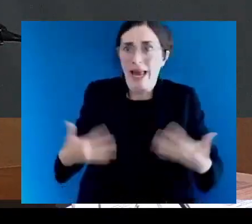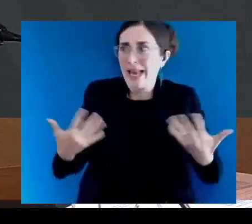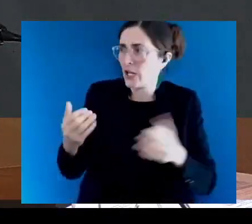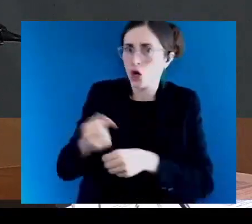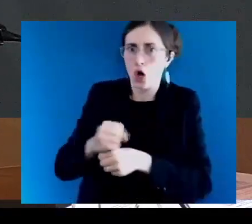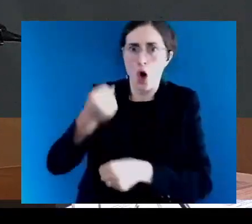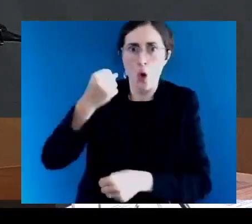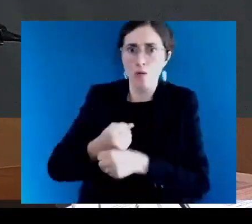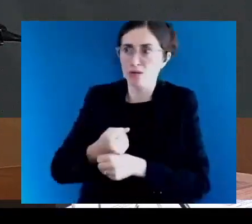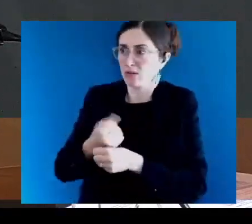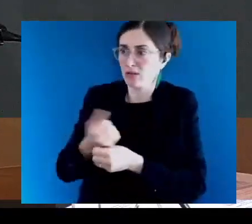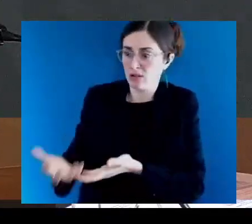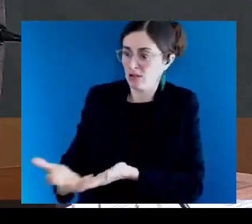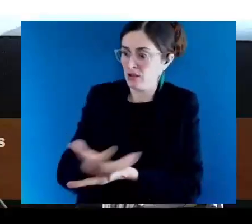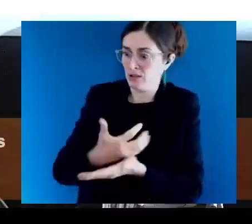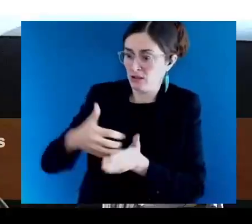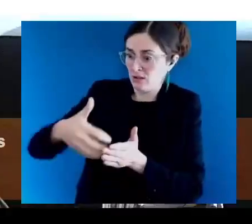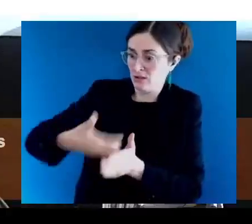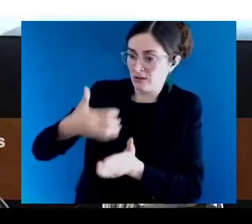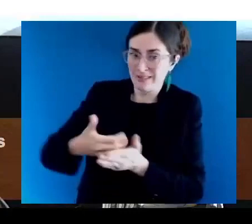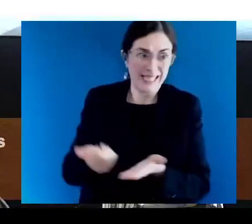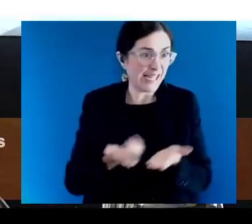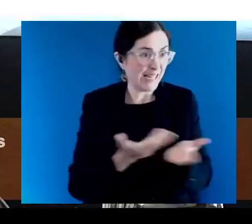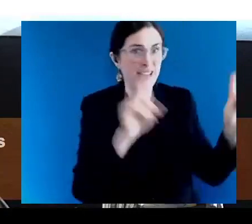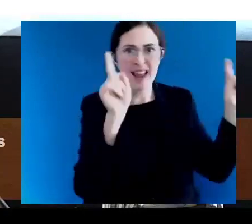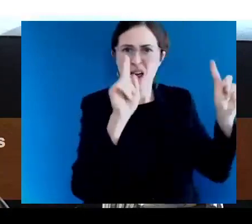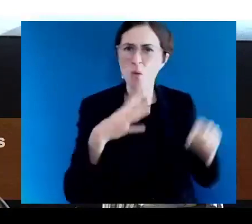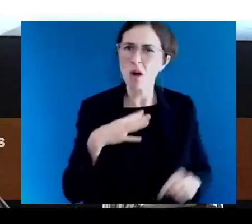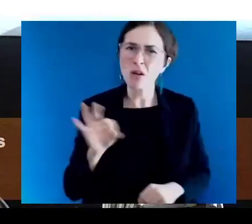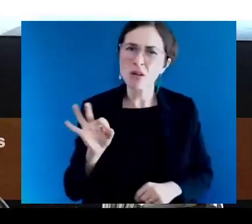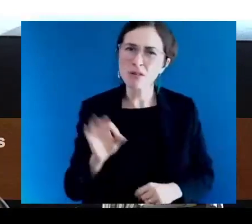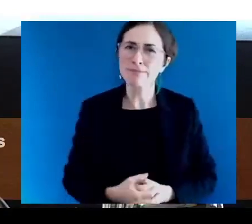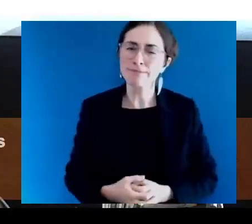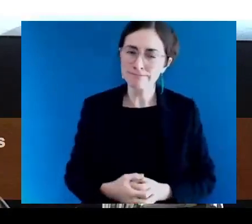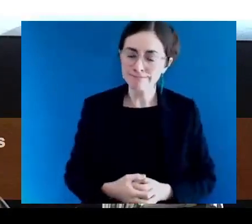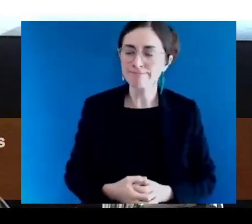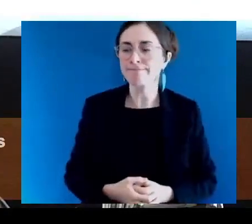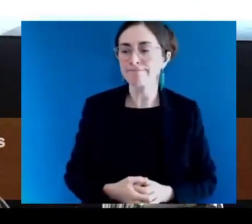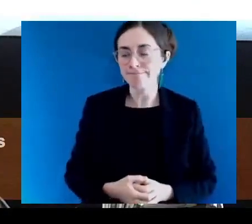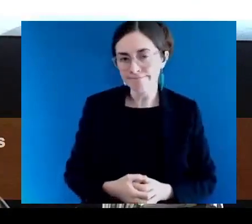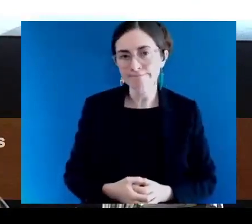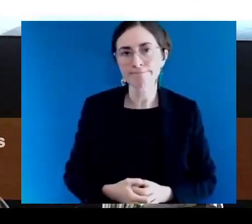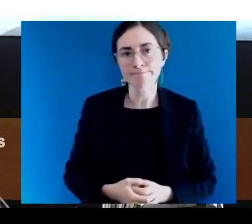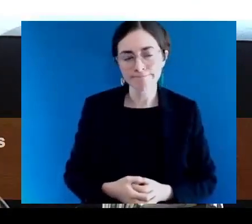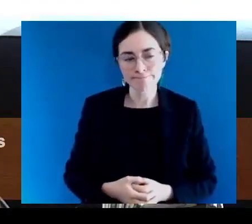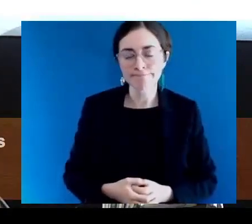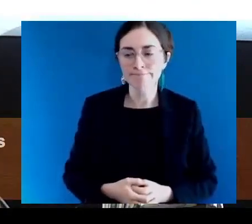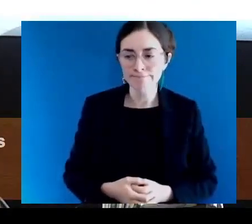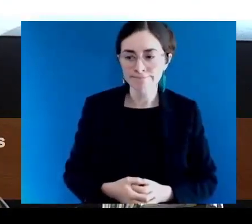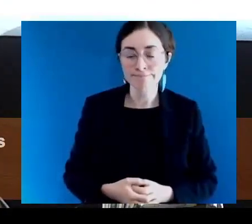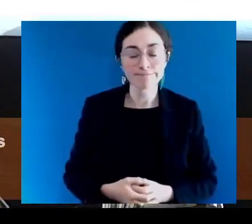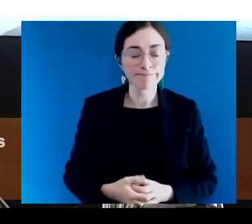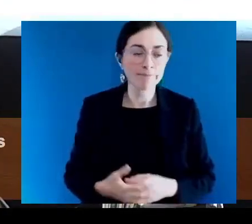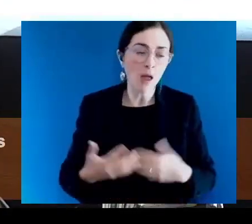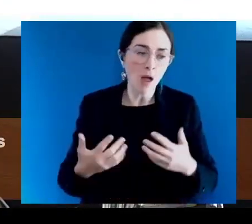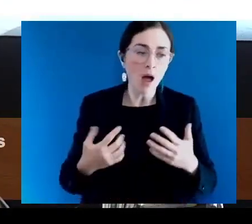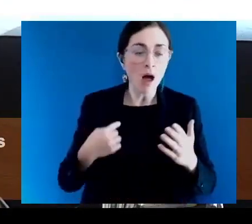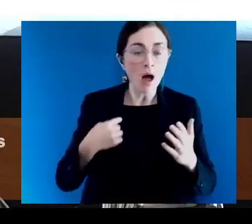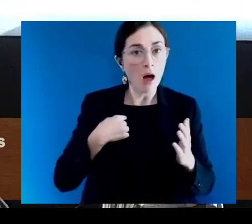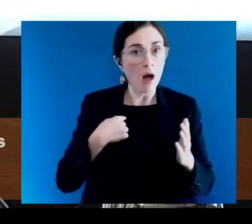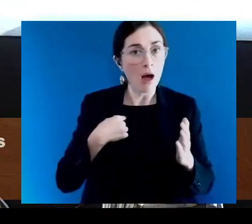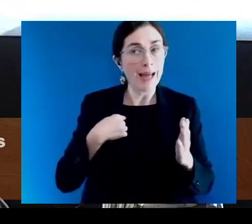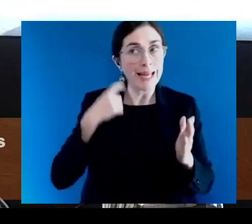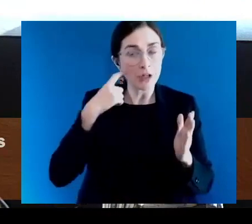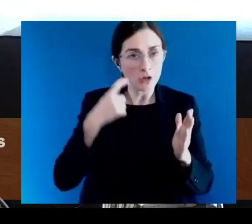It is right for both. And I acknowledge that the resources sector, we have not,